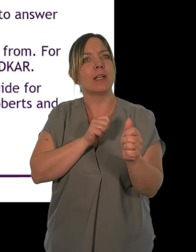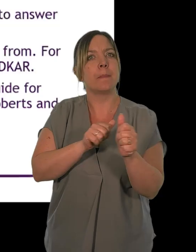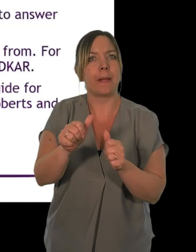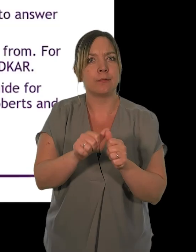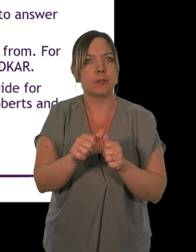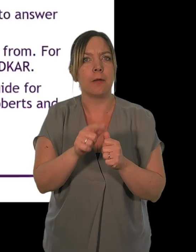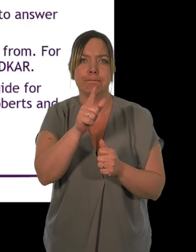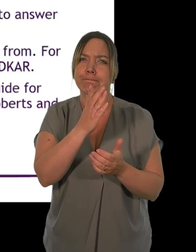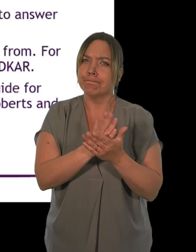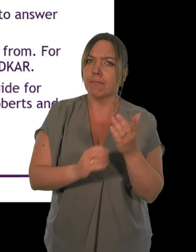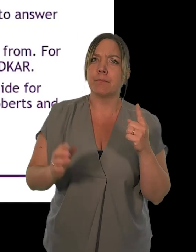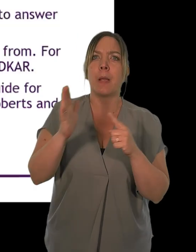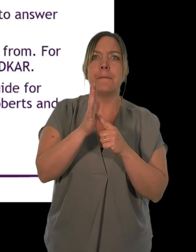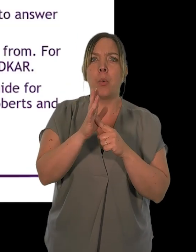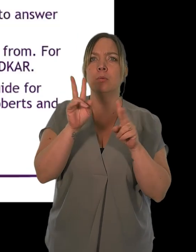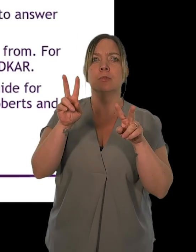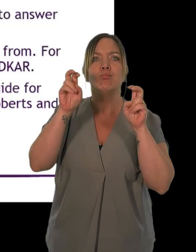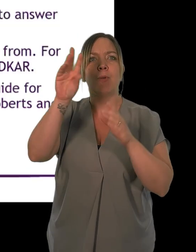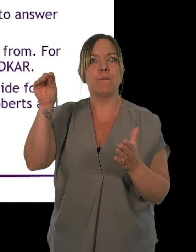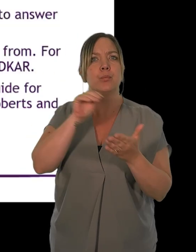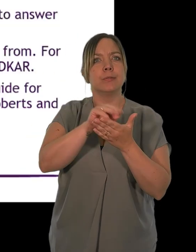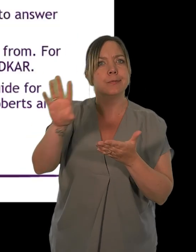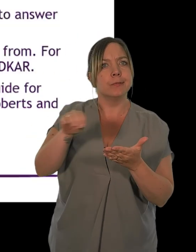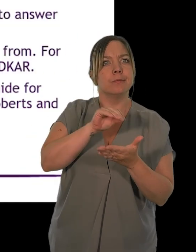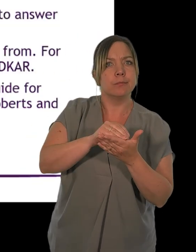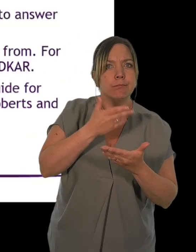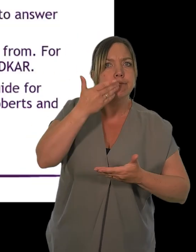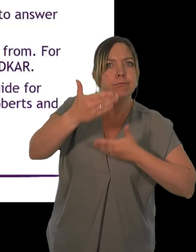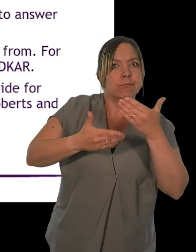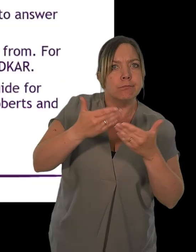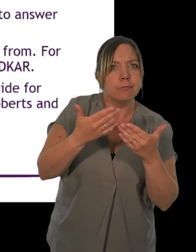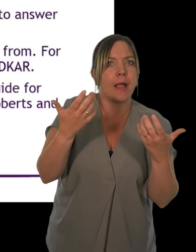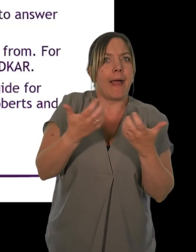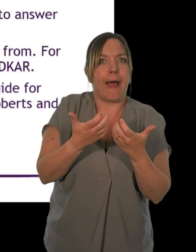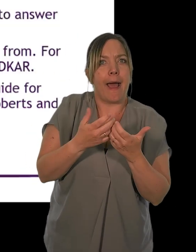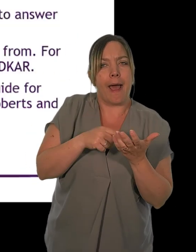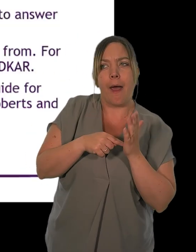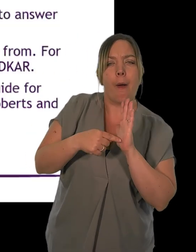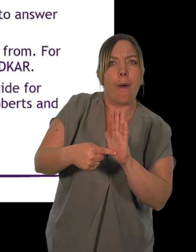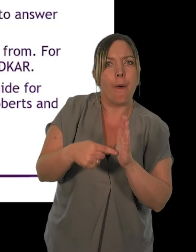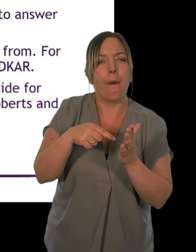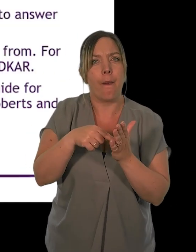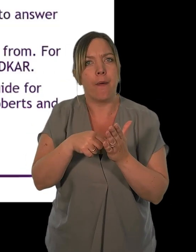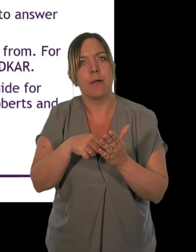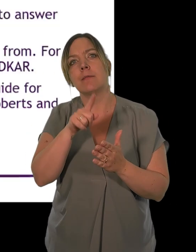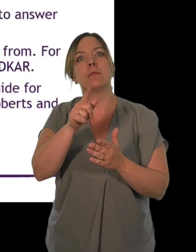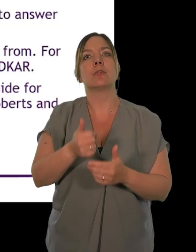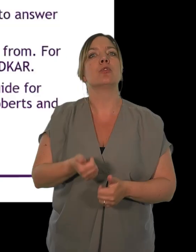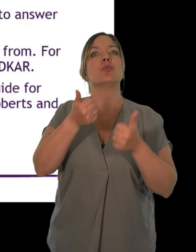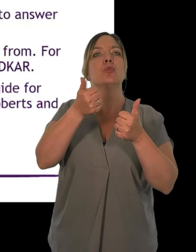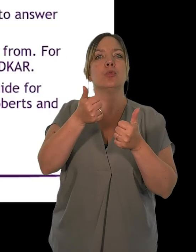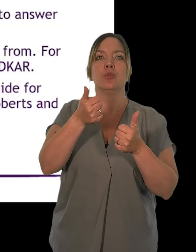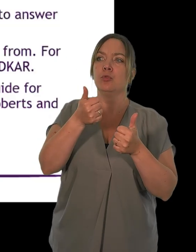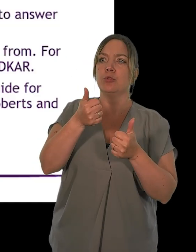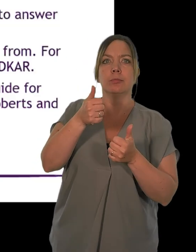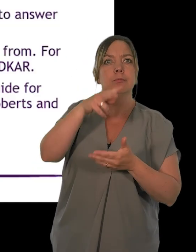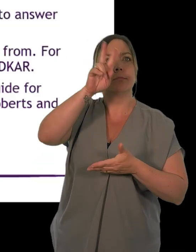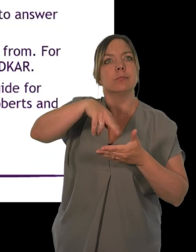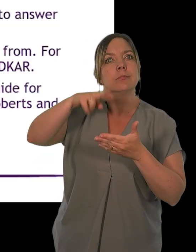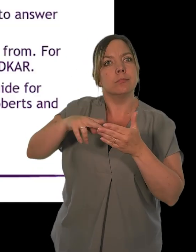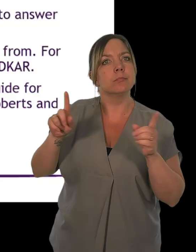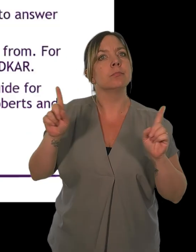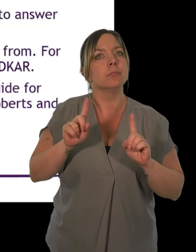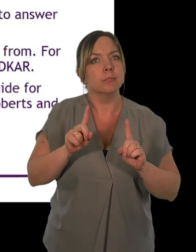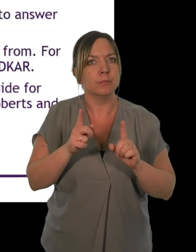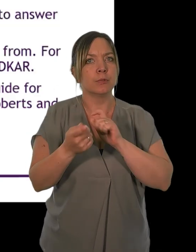Tracy. This guide was written by Roberts and Tracy in 2024 and is available on the CIPD's